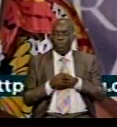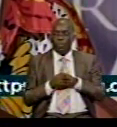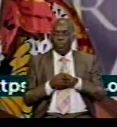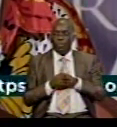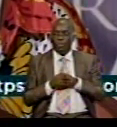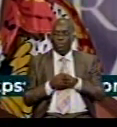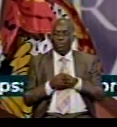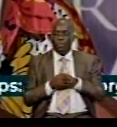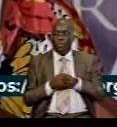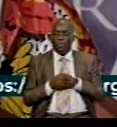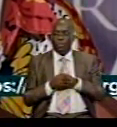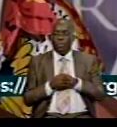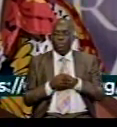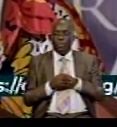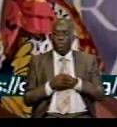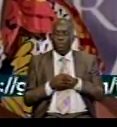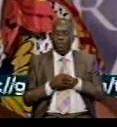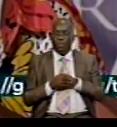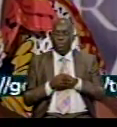Doctor.